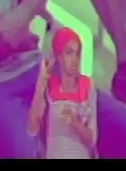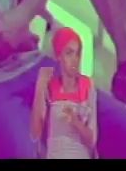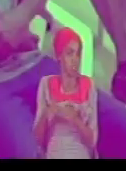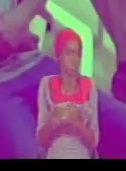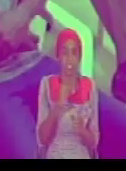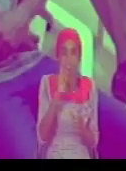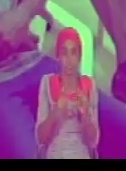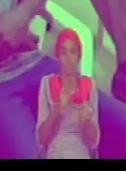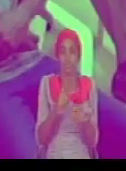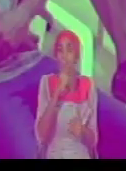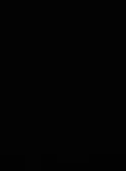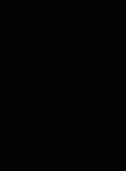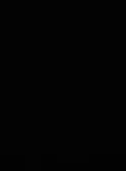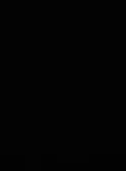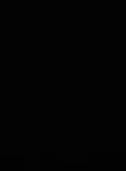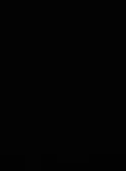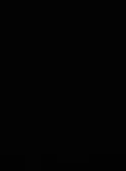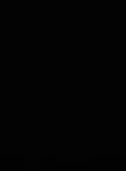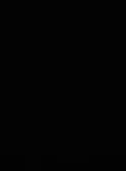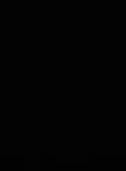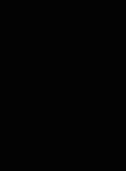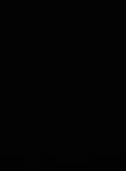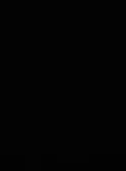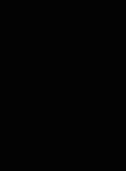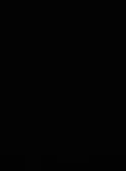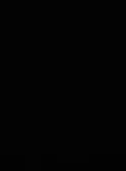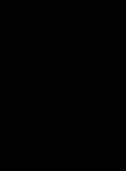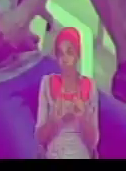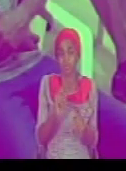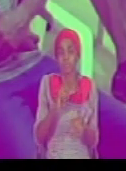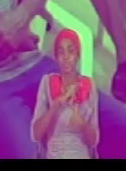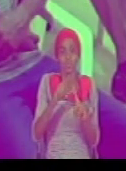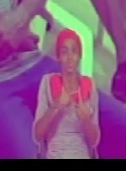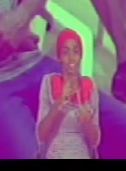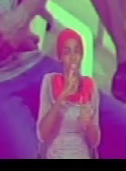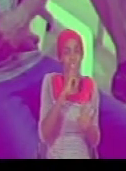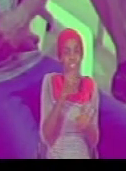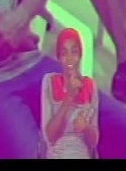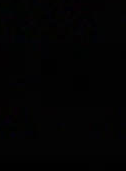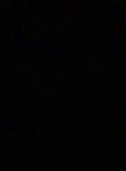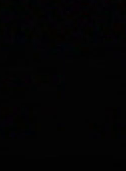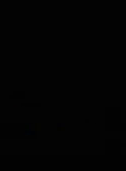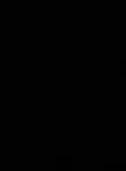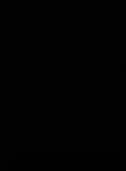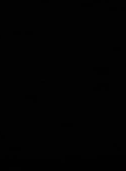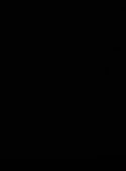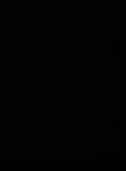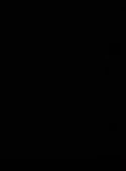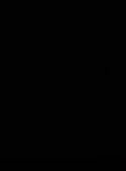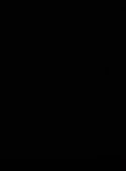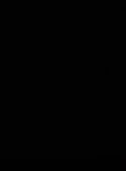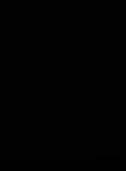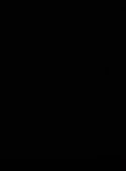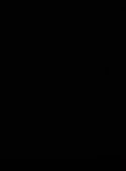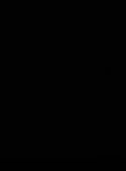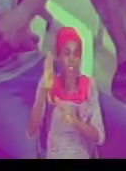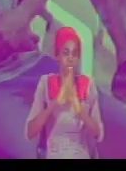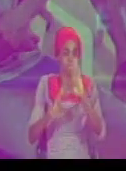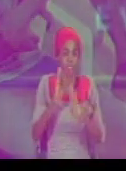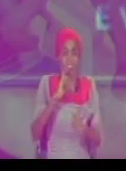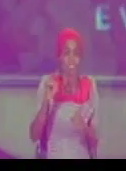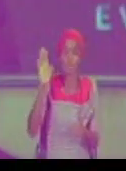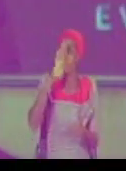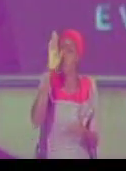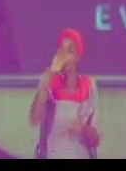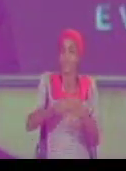their history, there were some people that won any battle,